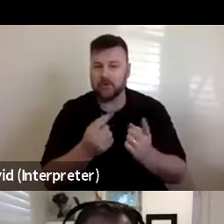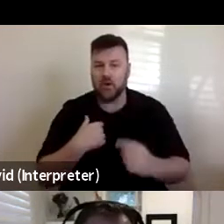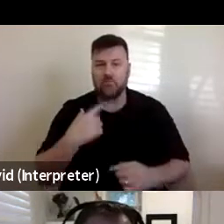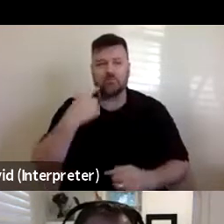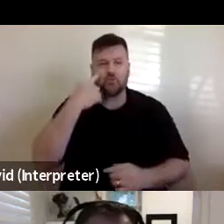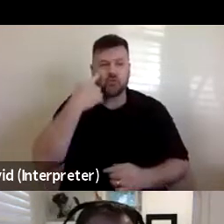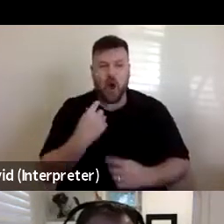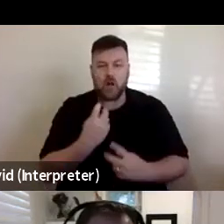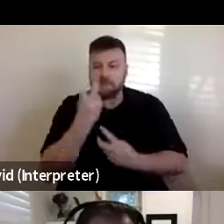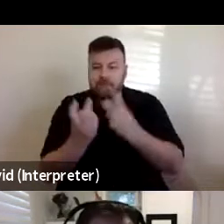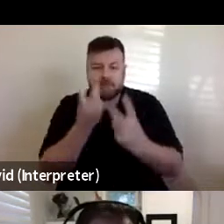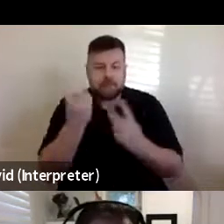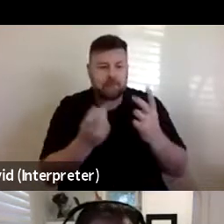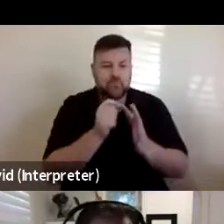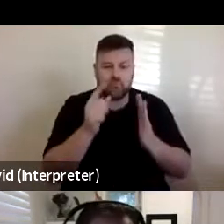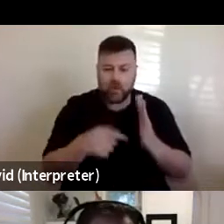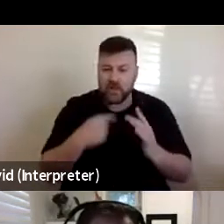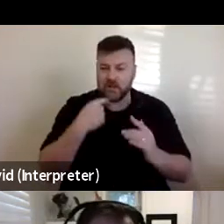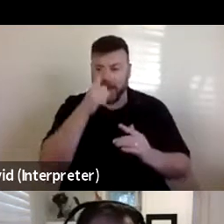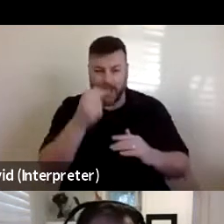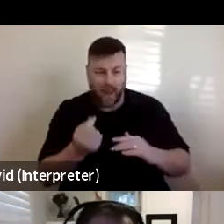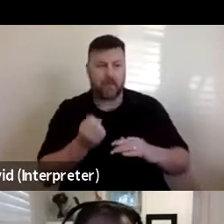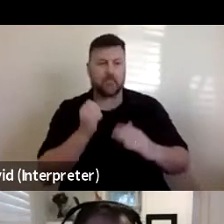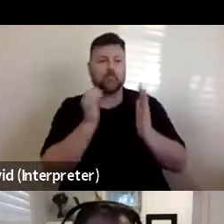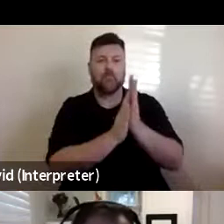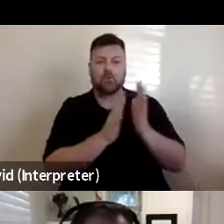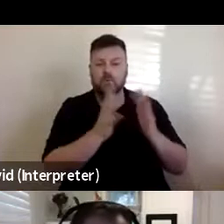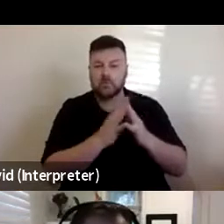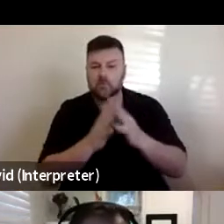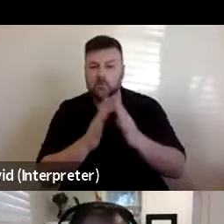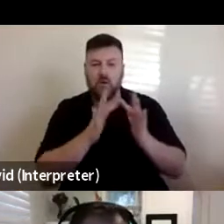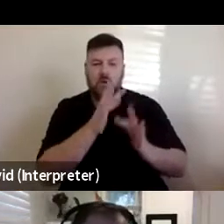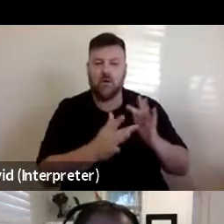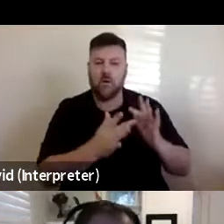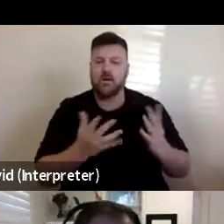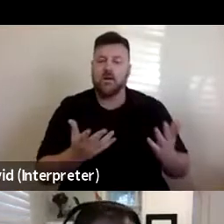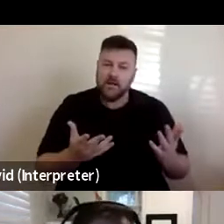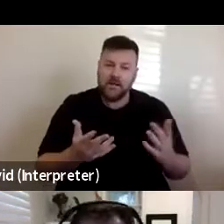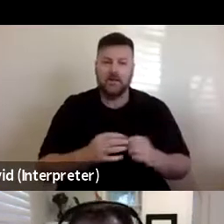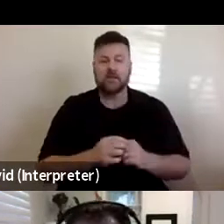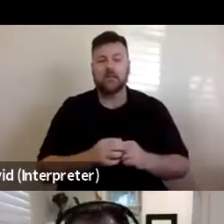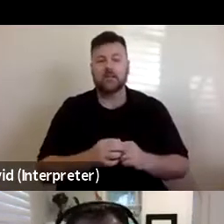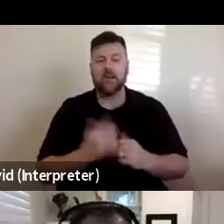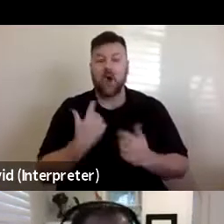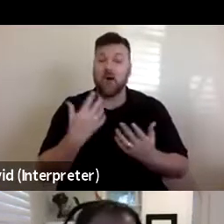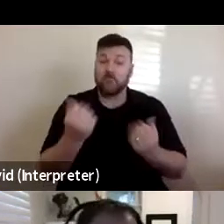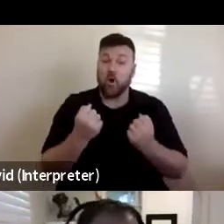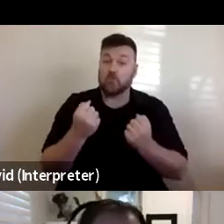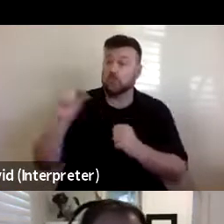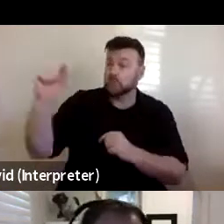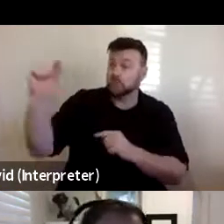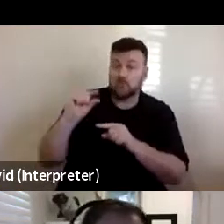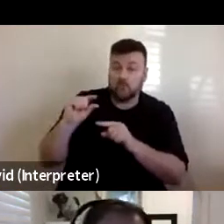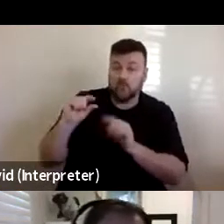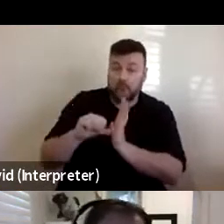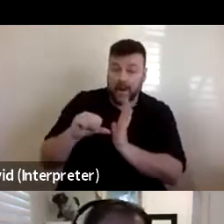digitally, but that's going to take time, and I have been successful with a small amount of funding for a digital